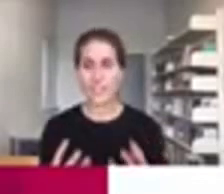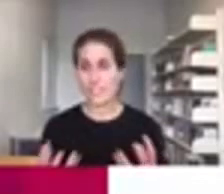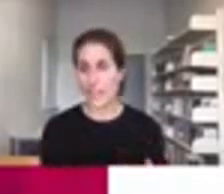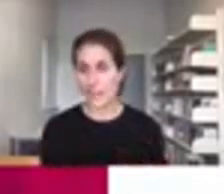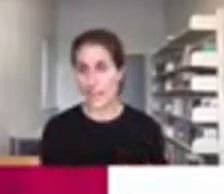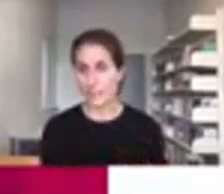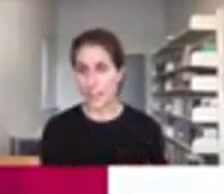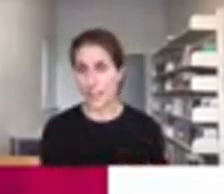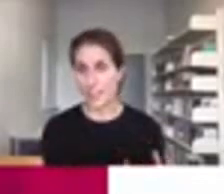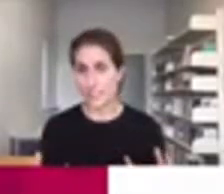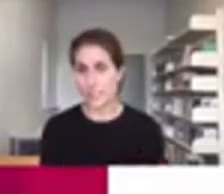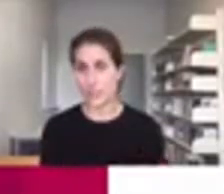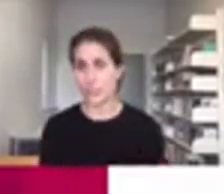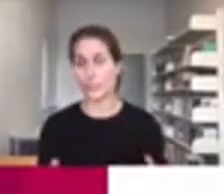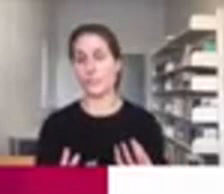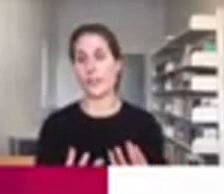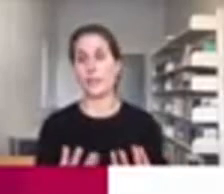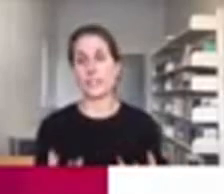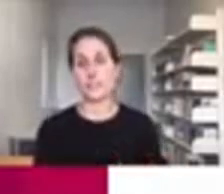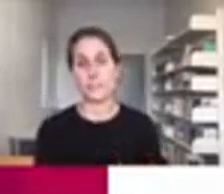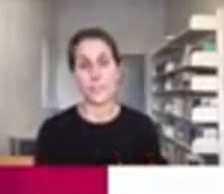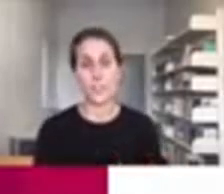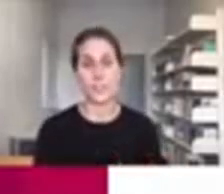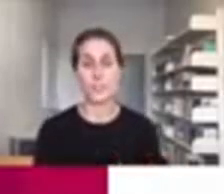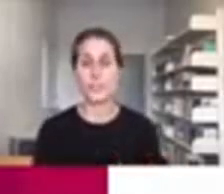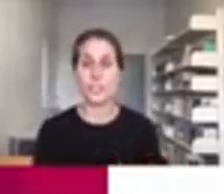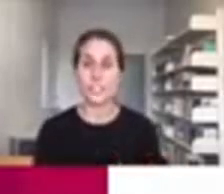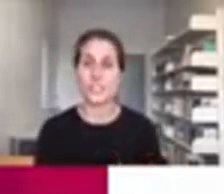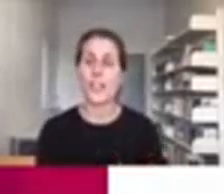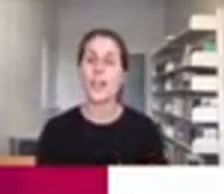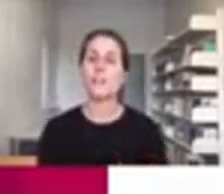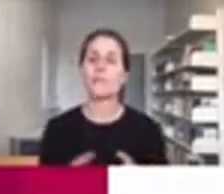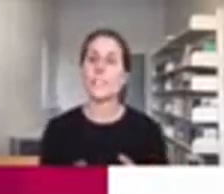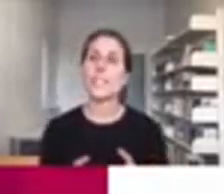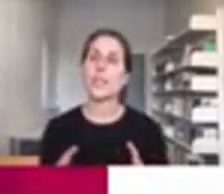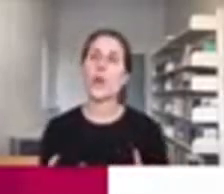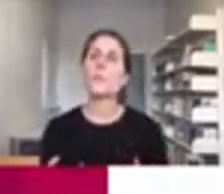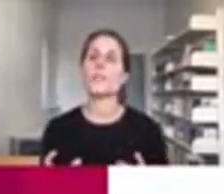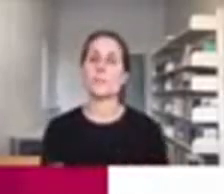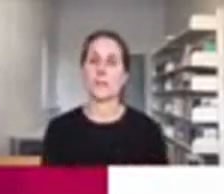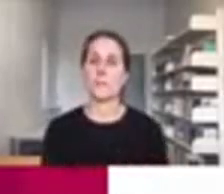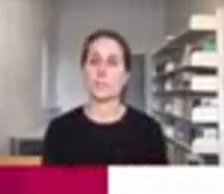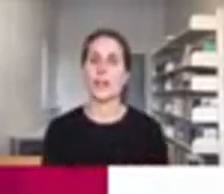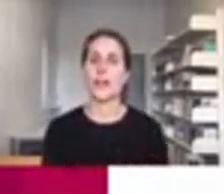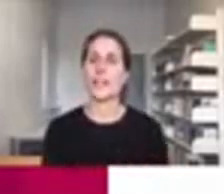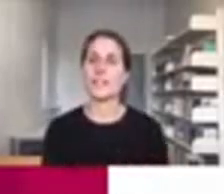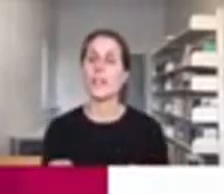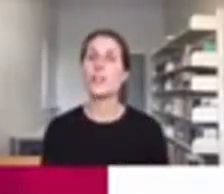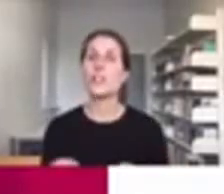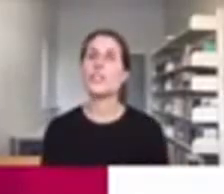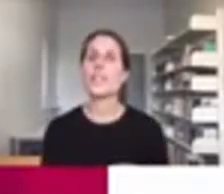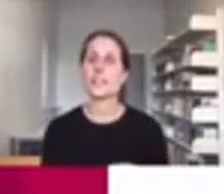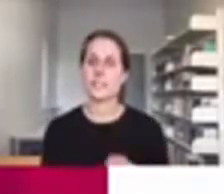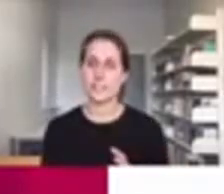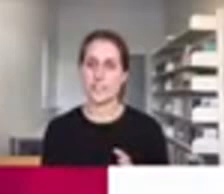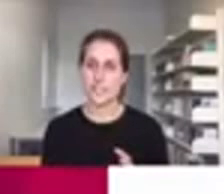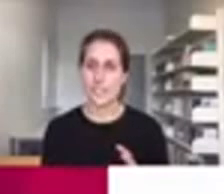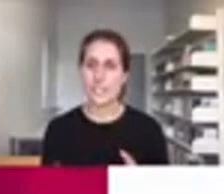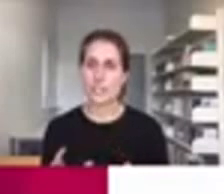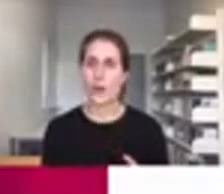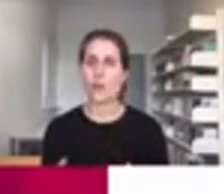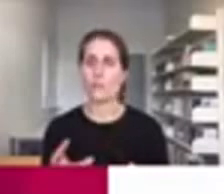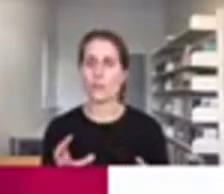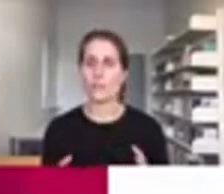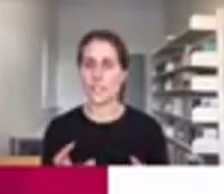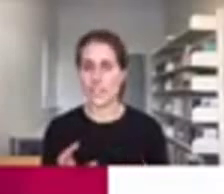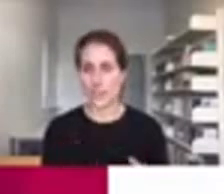that lack of access for certain families and for certain students really opened people's eyes to the